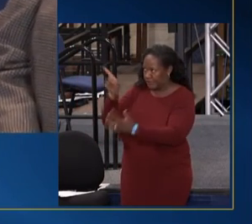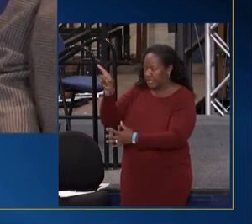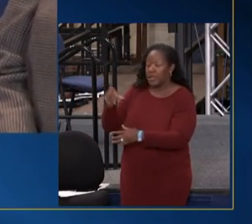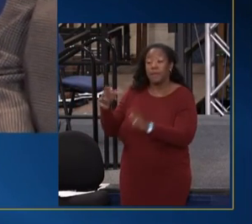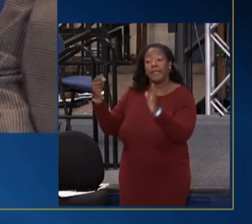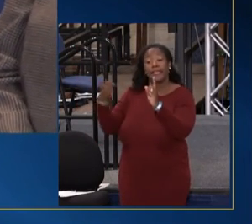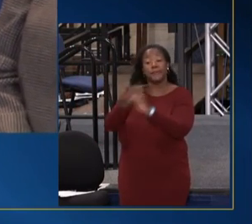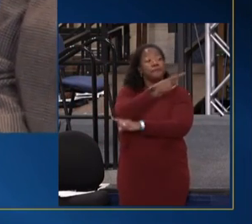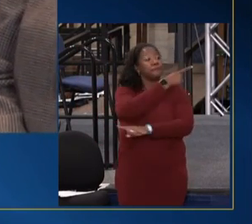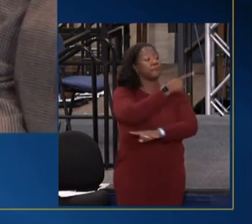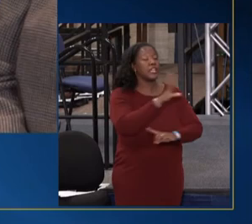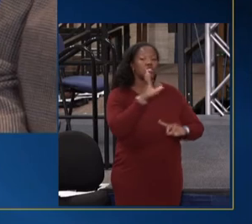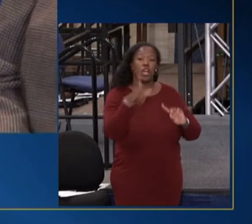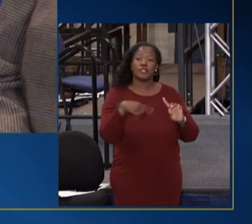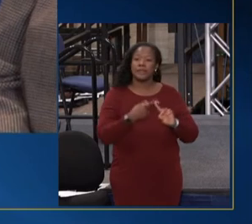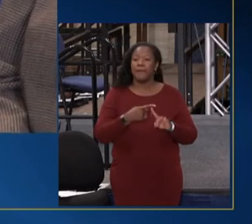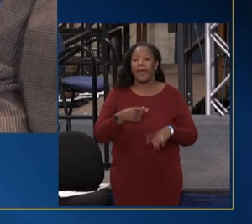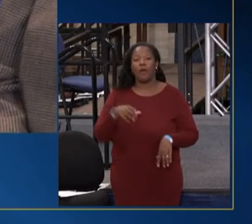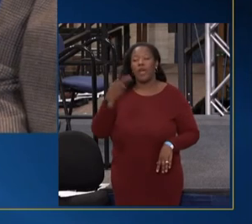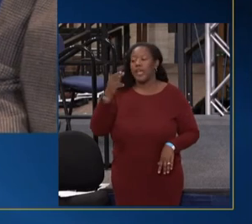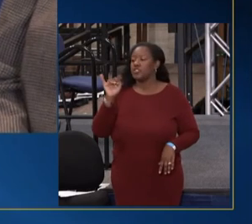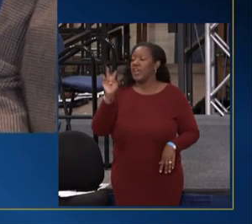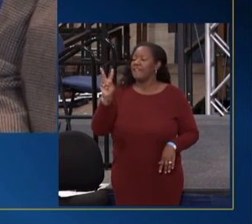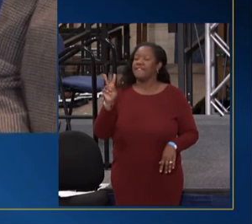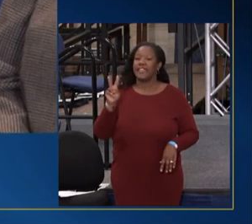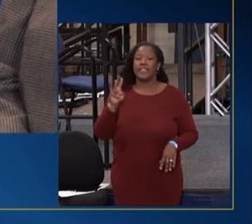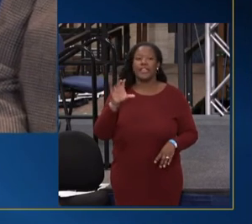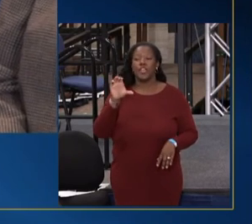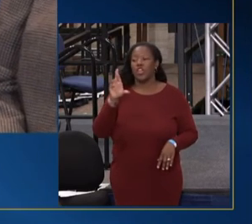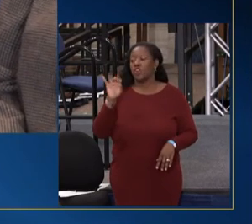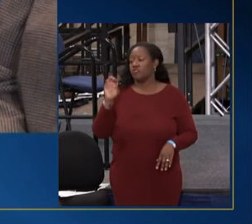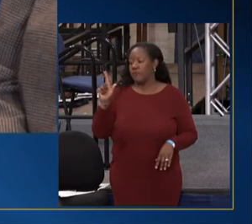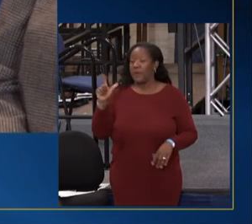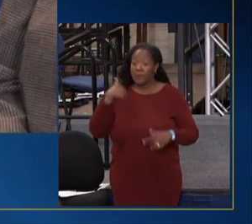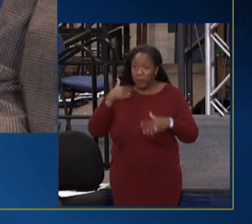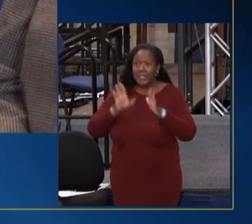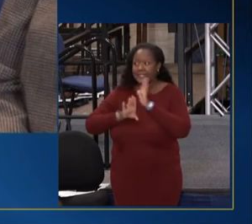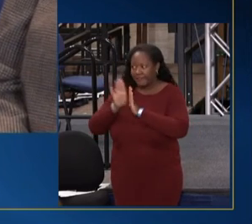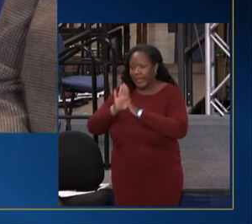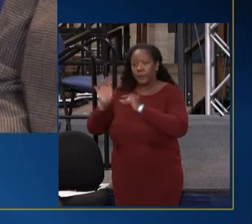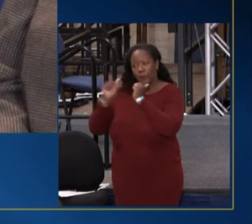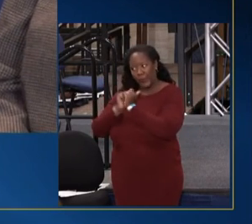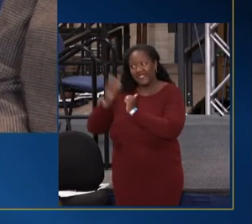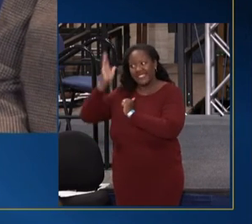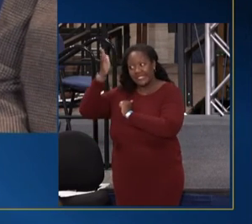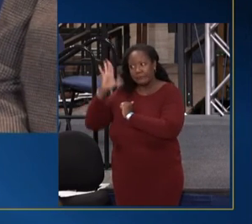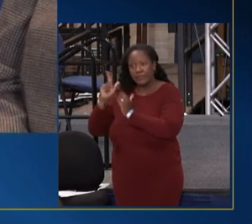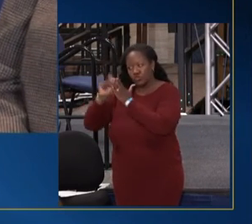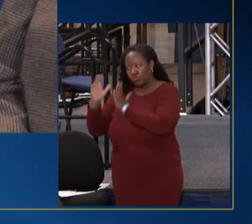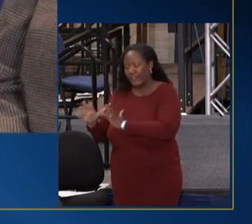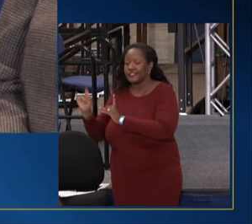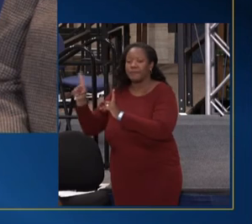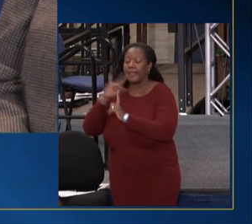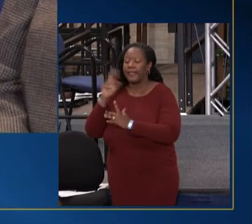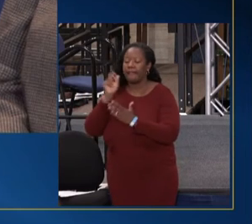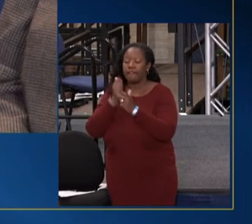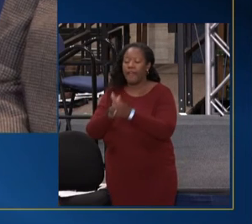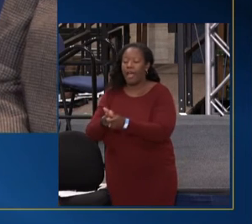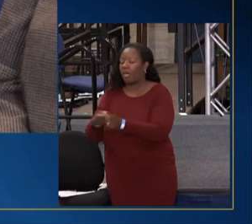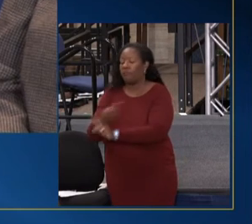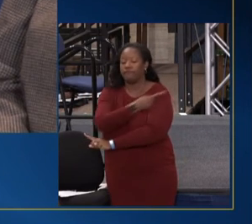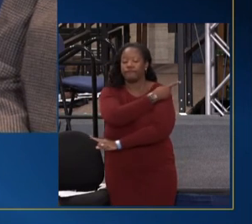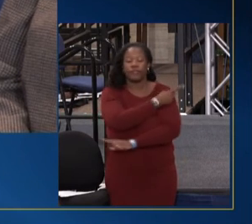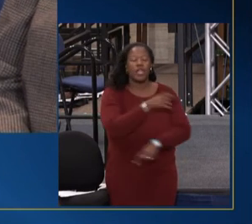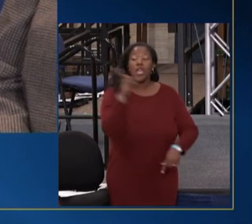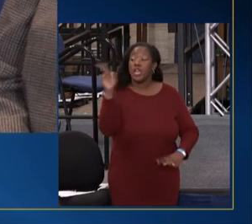He talked about HIV criminalization in the speech that we had worked with the speechwriters and prepared. But he went off script and